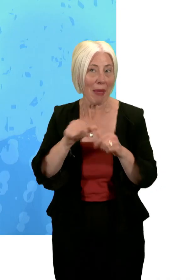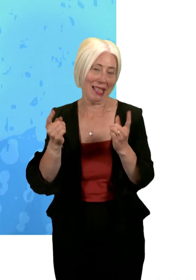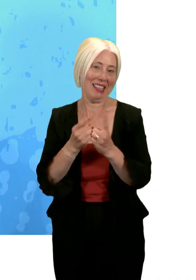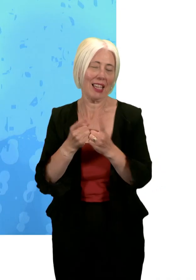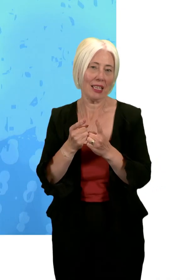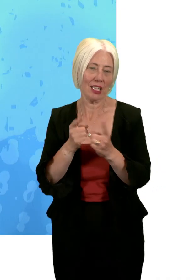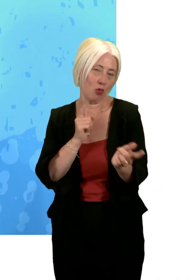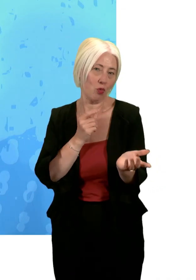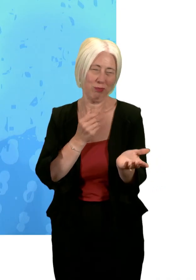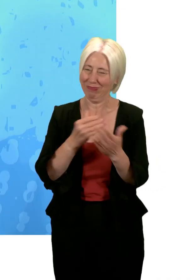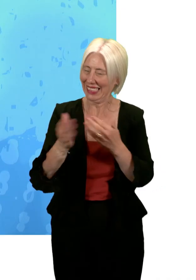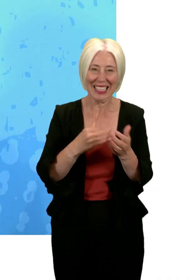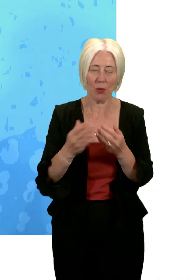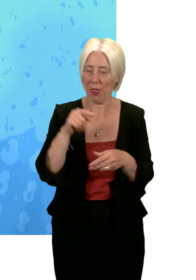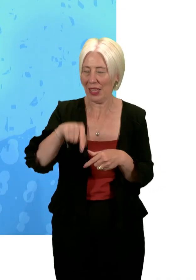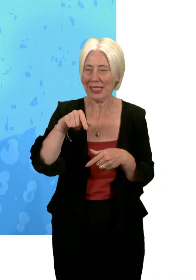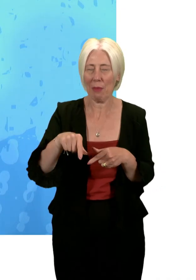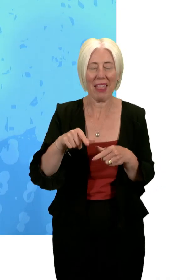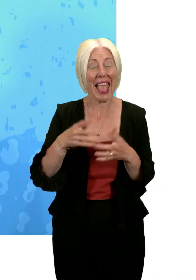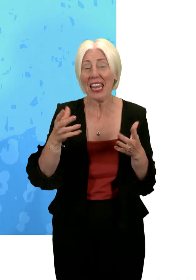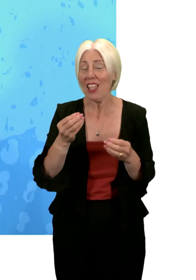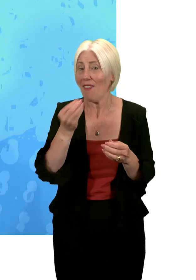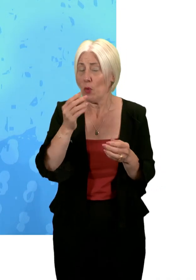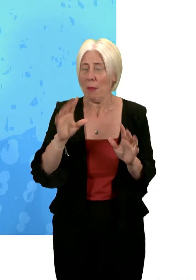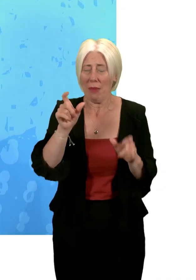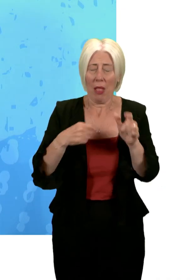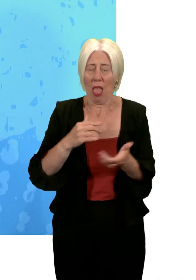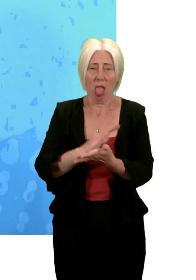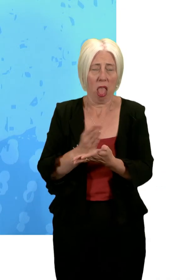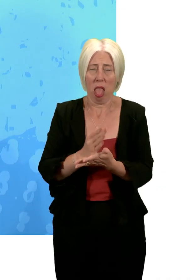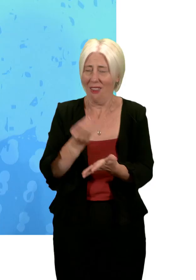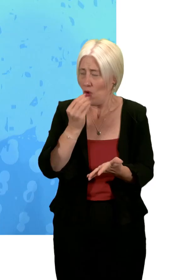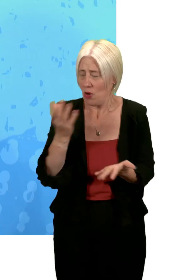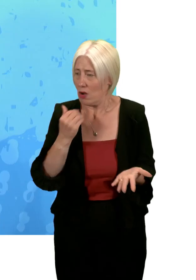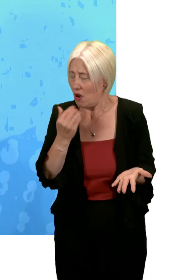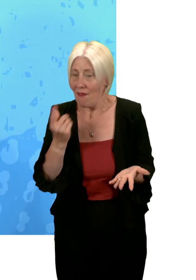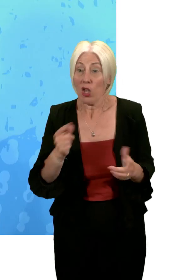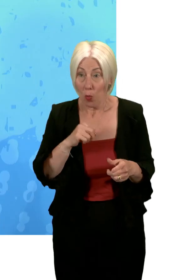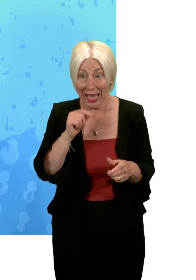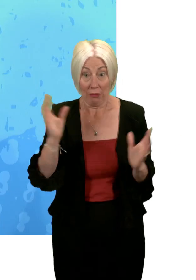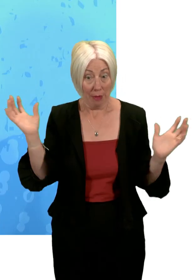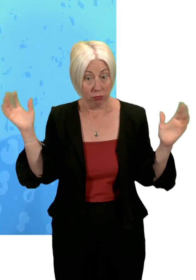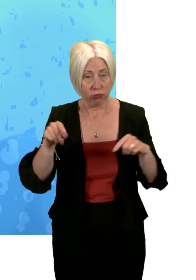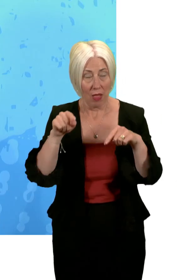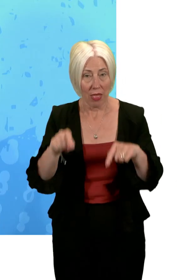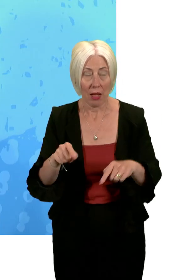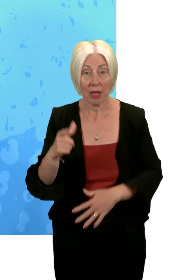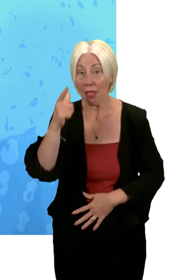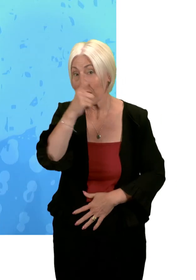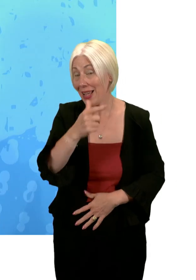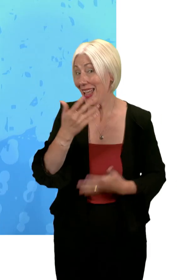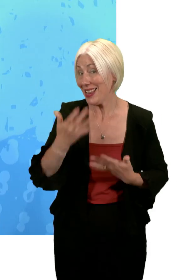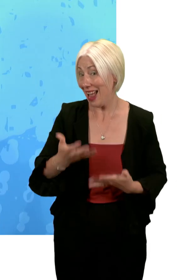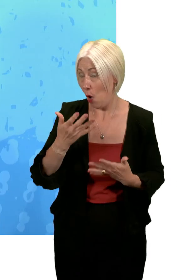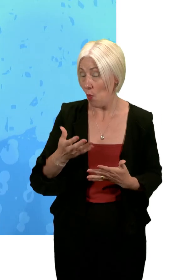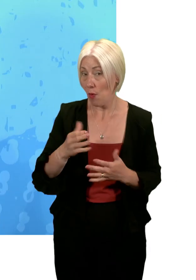tackle, you know, the food insecurity. And I think, to be honest, we're lucky these days that families have got access to